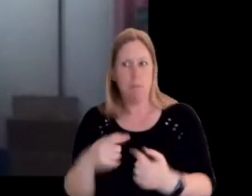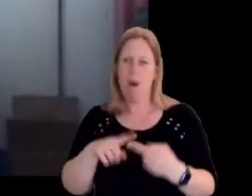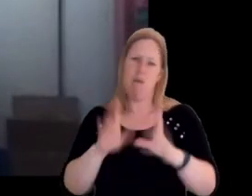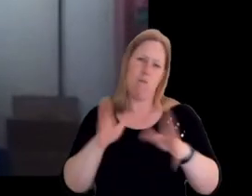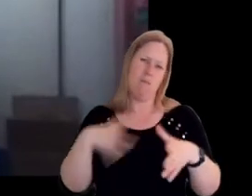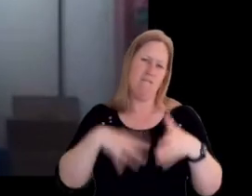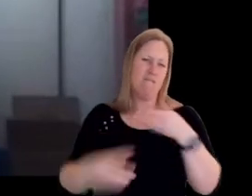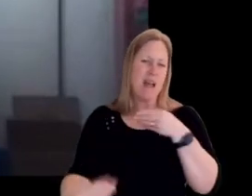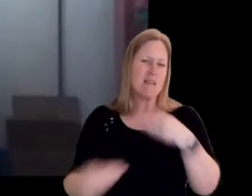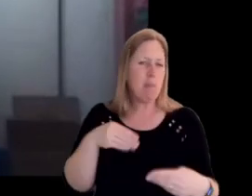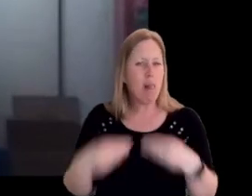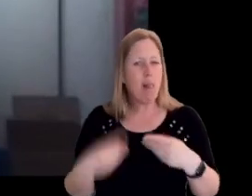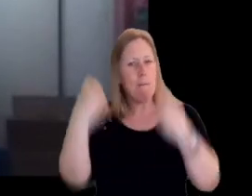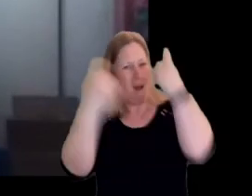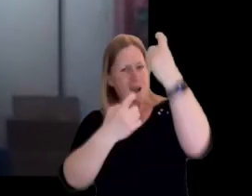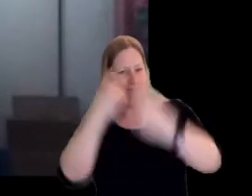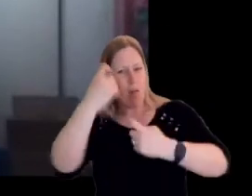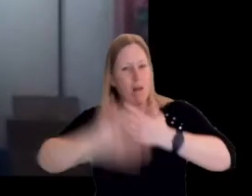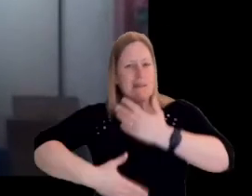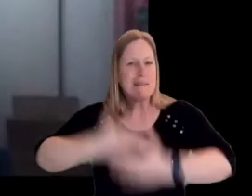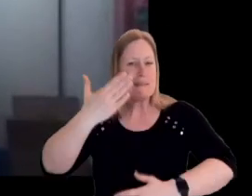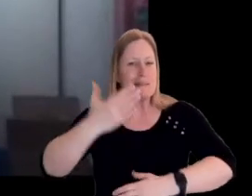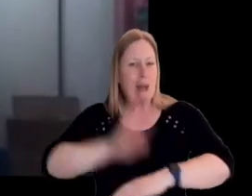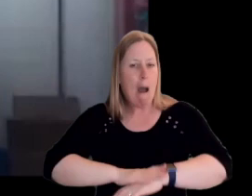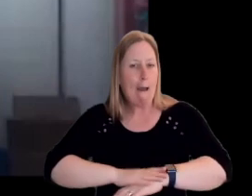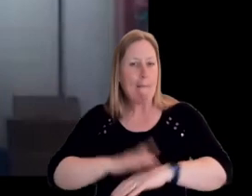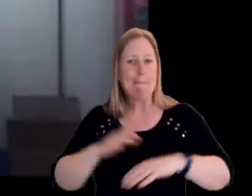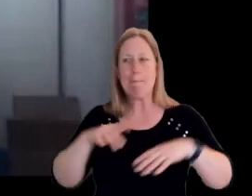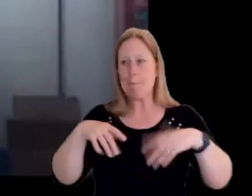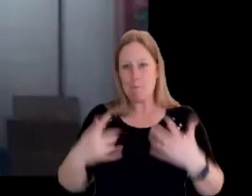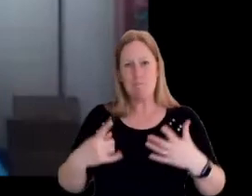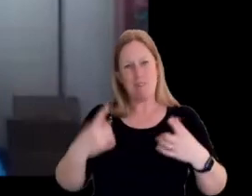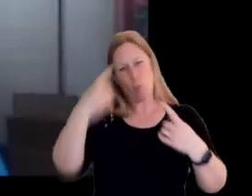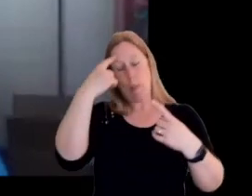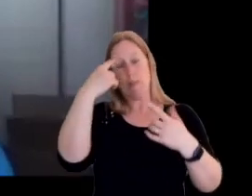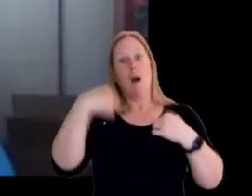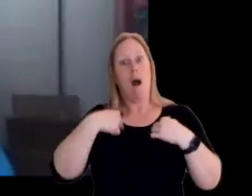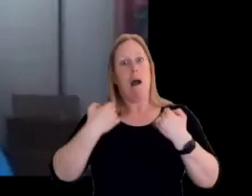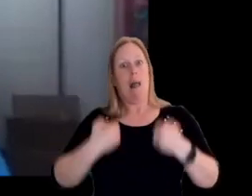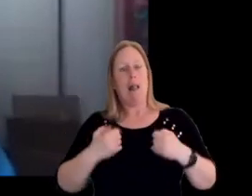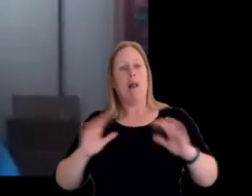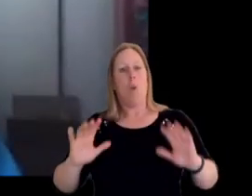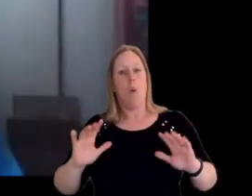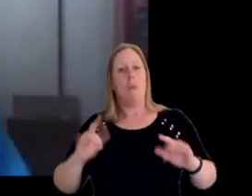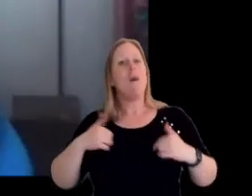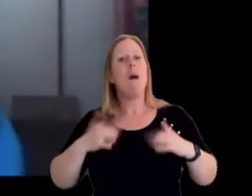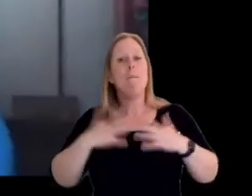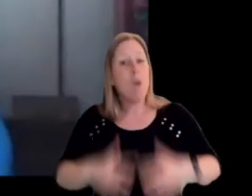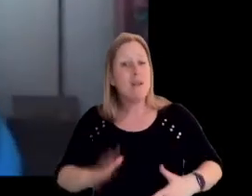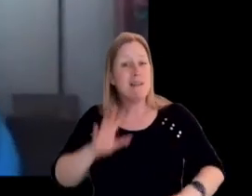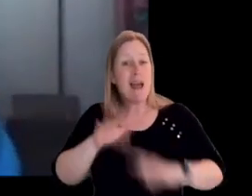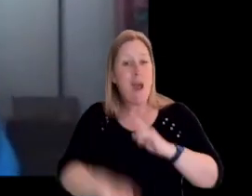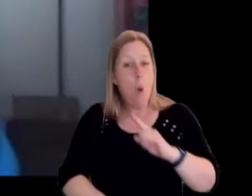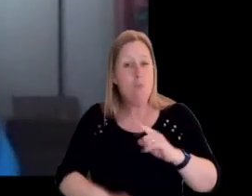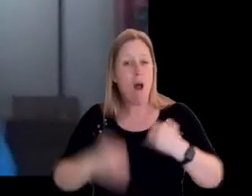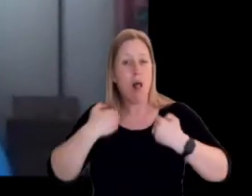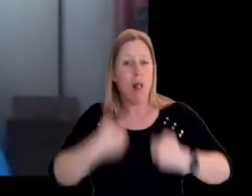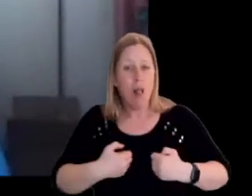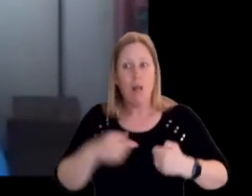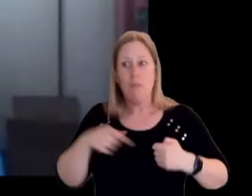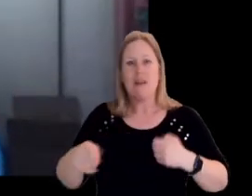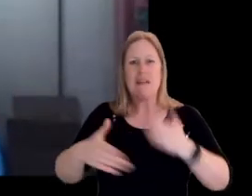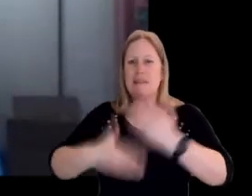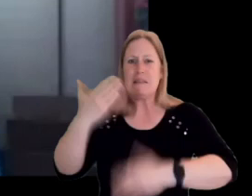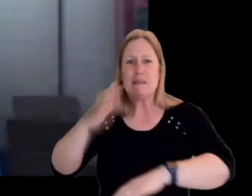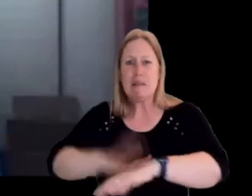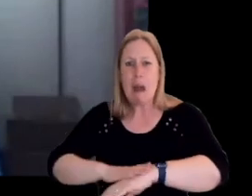flexible and mindful with deadlines due to the unpredictable nature of the human body that has a chronic illness. But when the body takes over, deadlines go